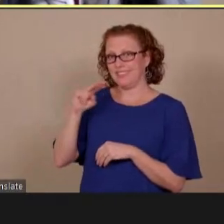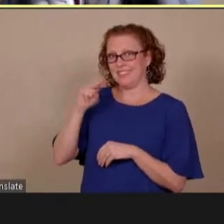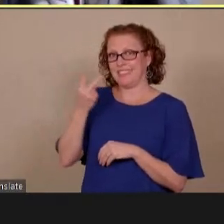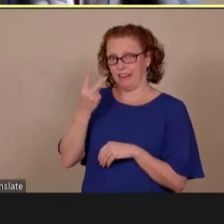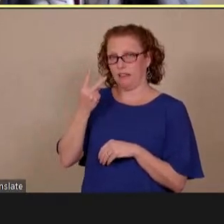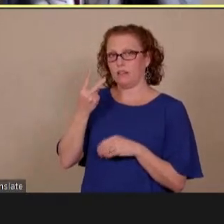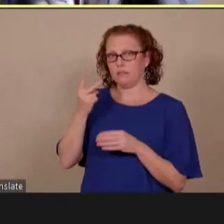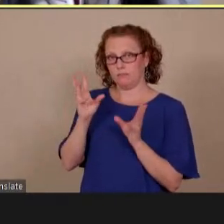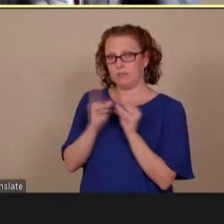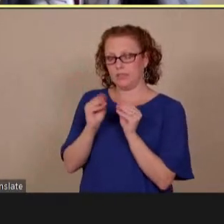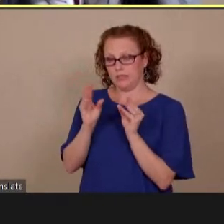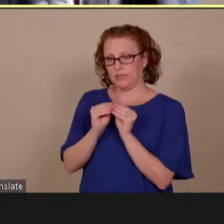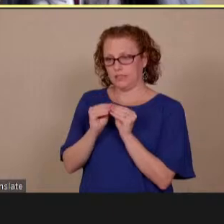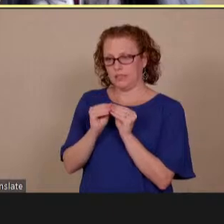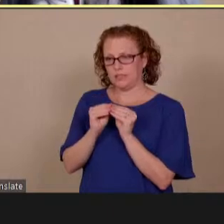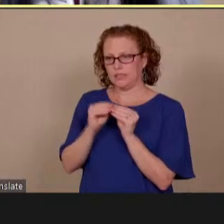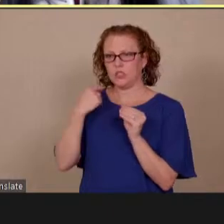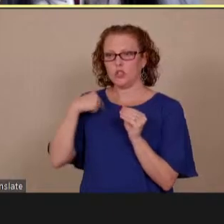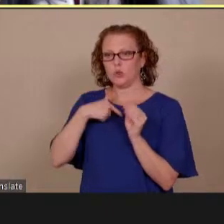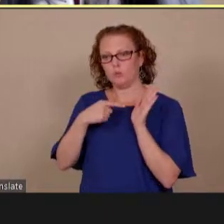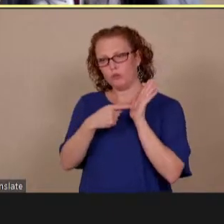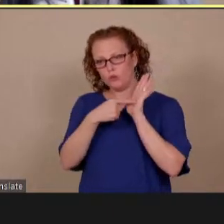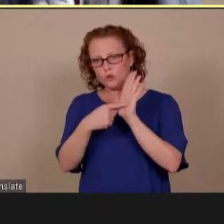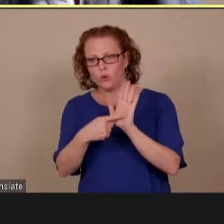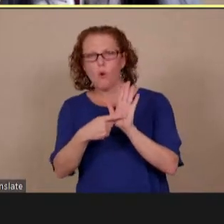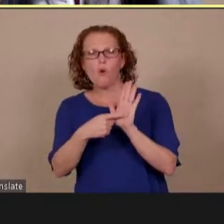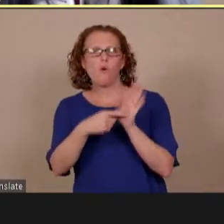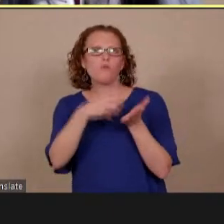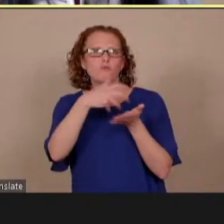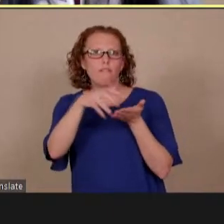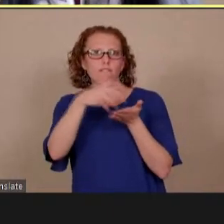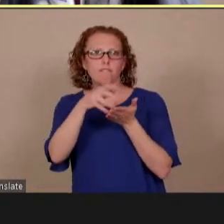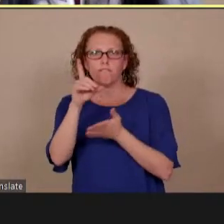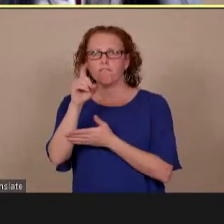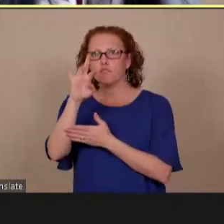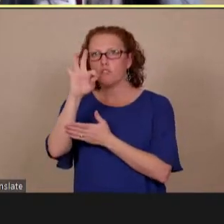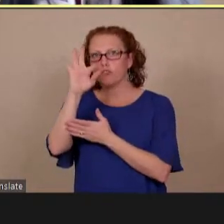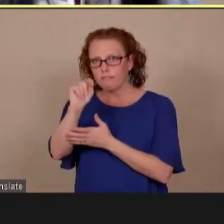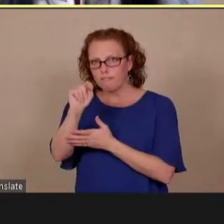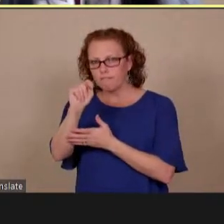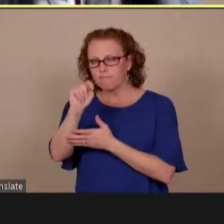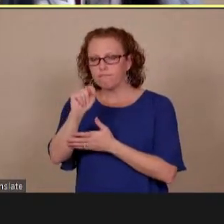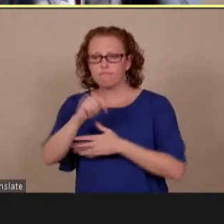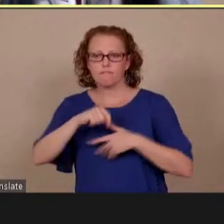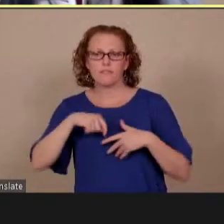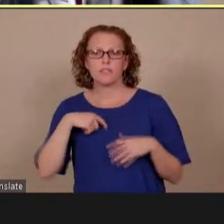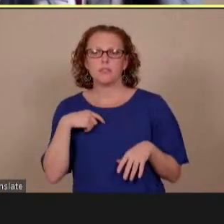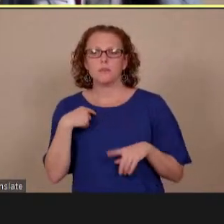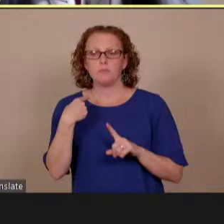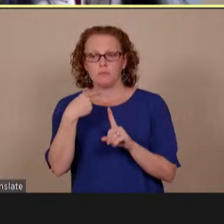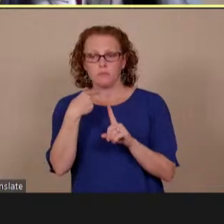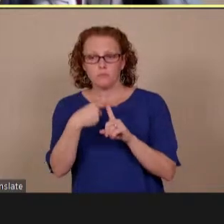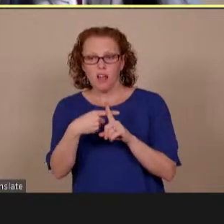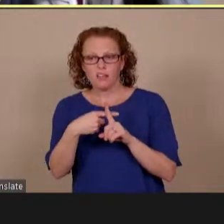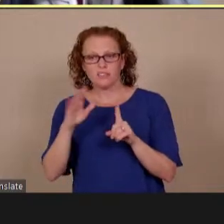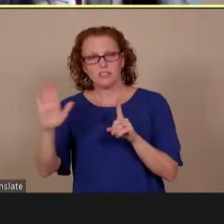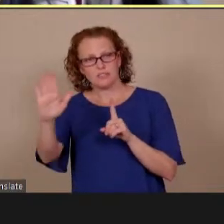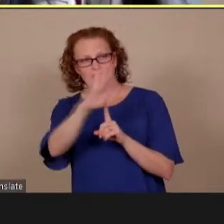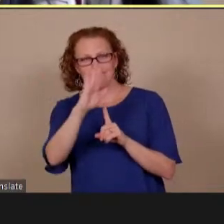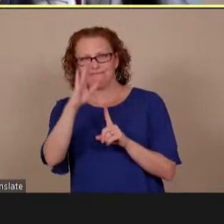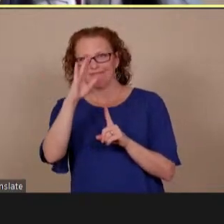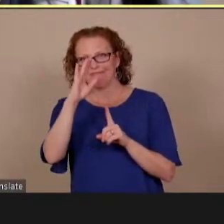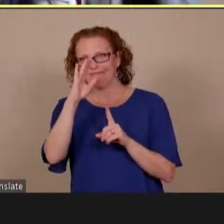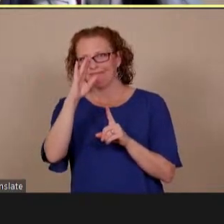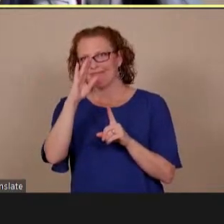presented the draft maps and sought input. And that's what I'll be doing today. I'll be providing an